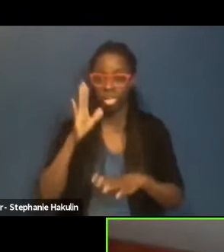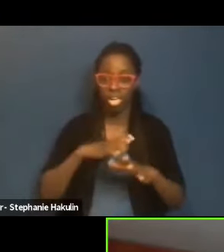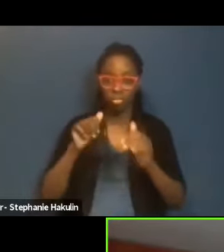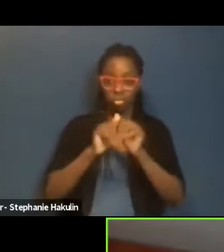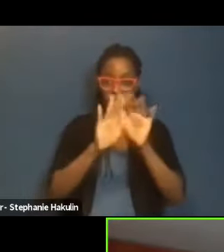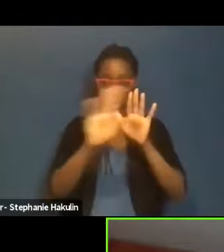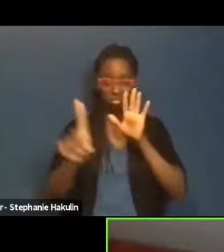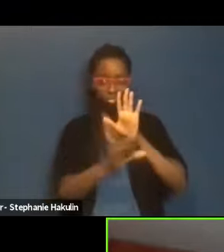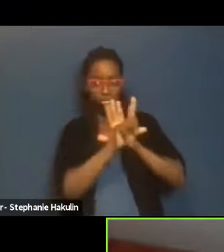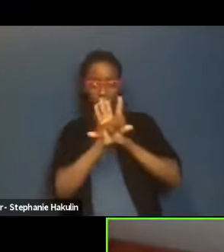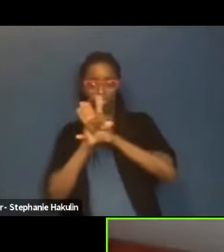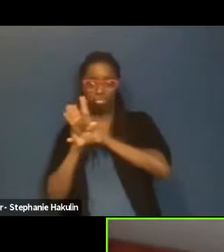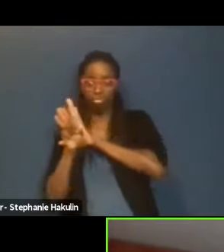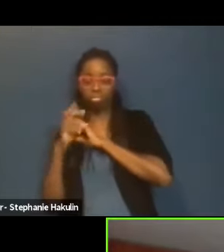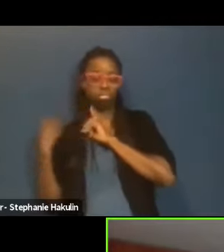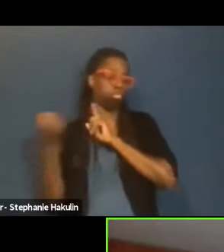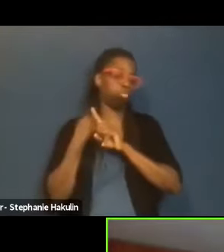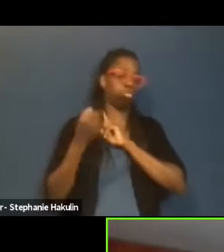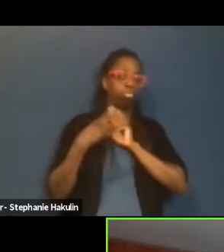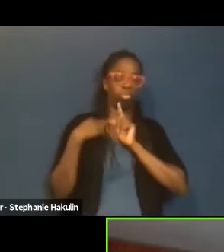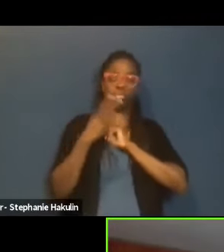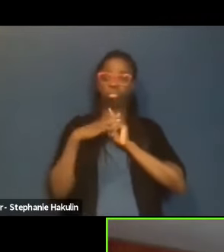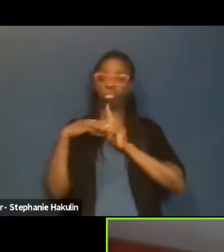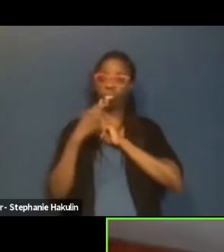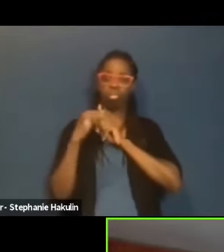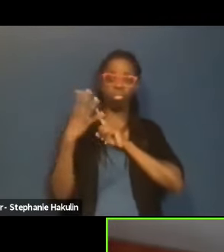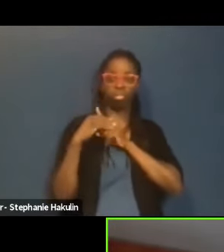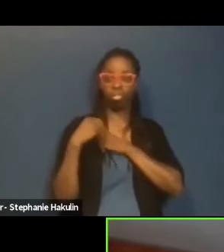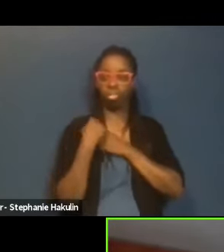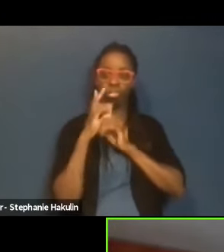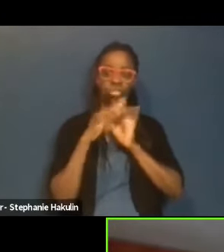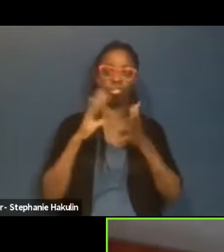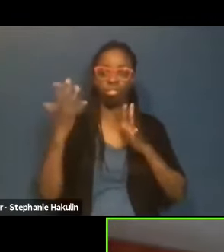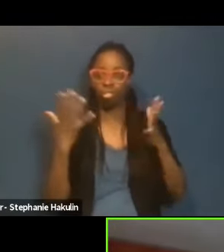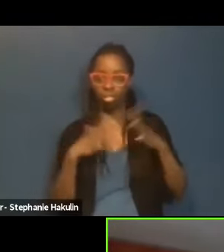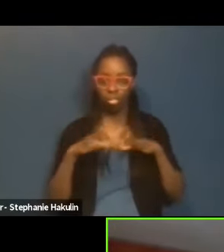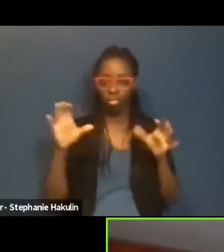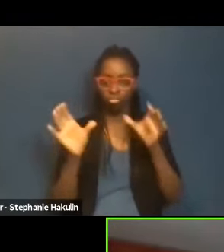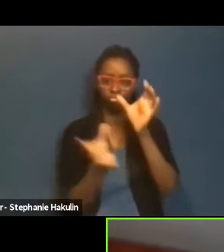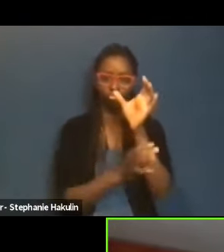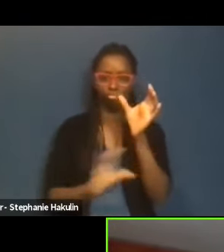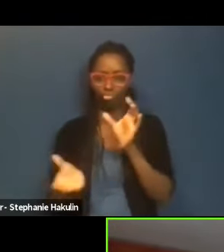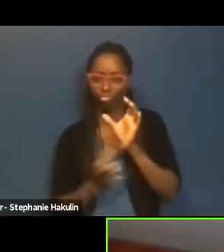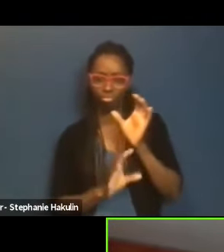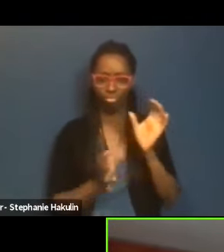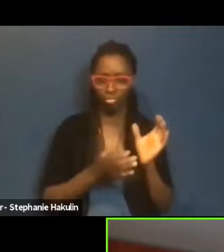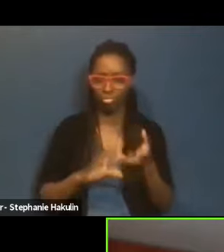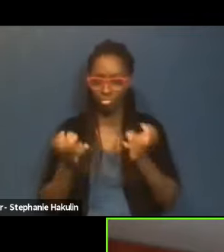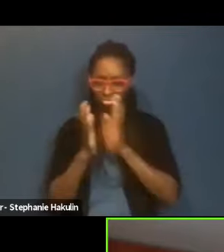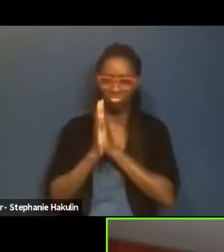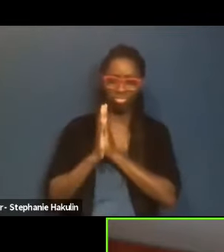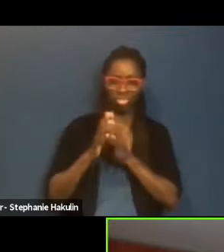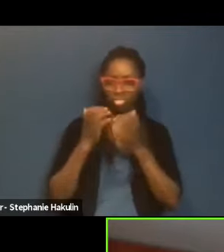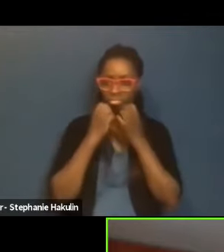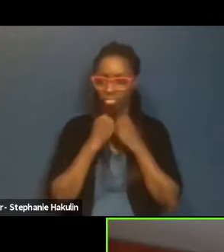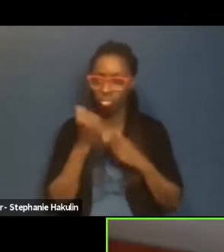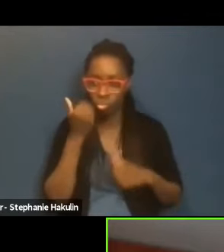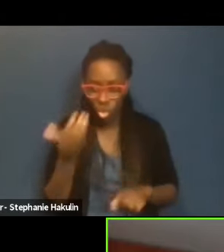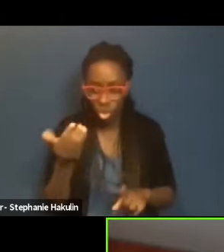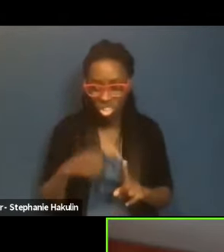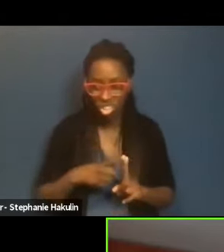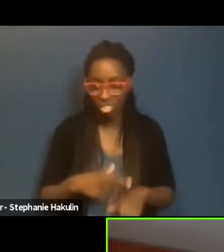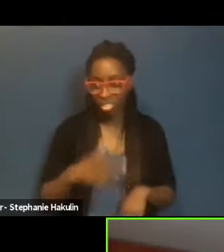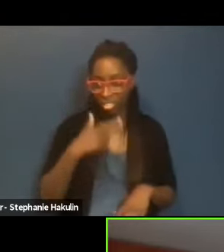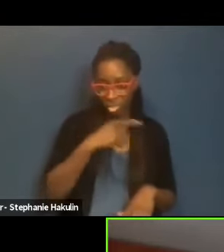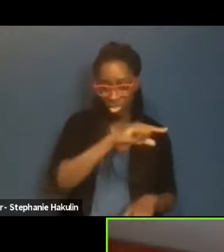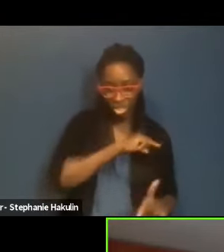from the writhing rhythm of waists and nalgas. Blessed be the putas, the patas, blessed be the dykes and queens, blessed be the